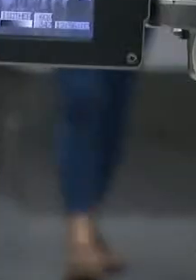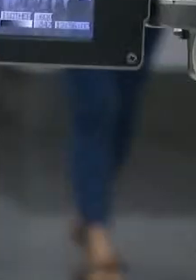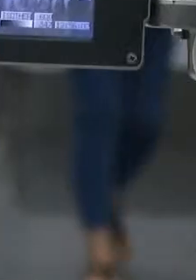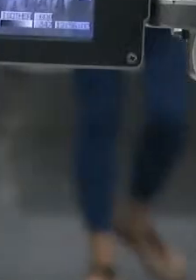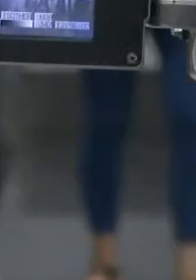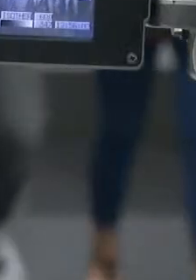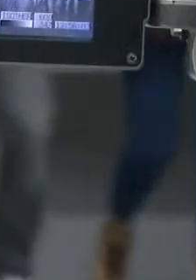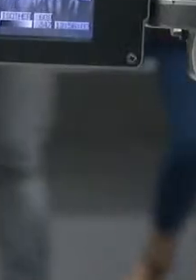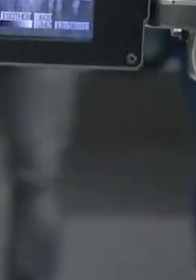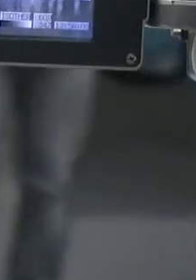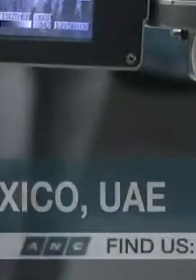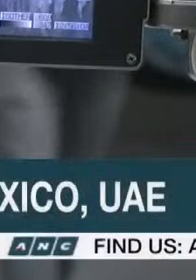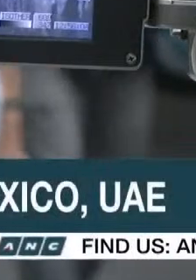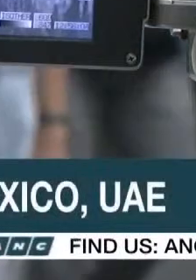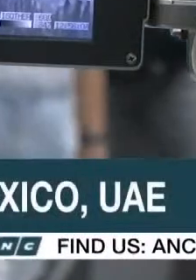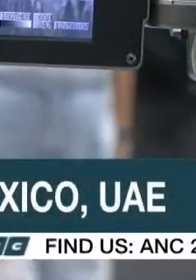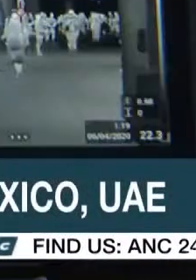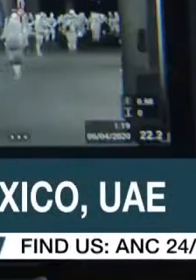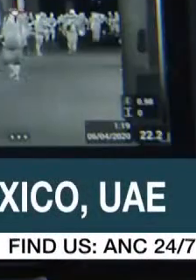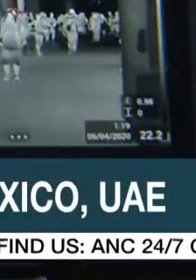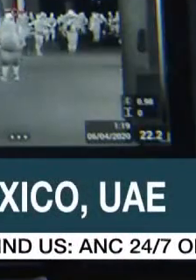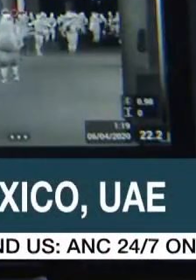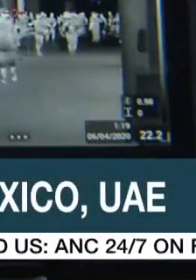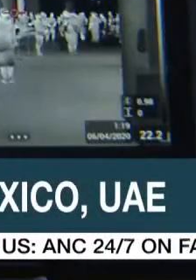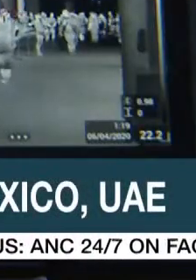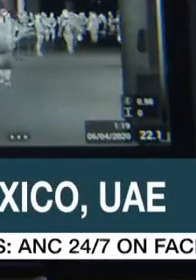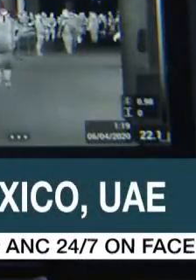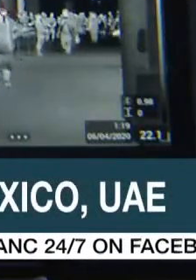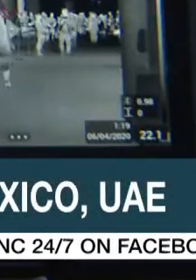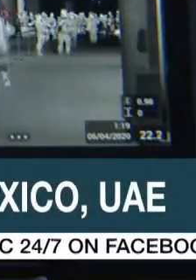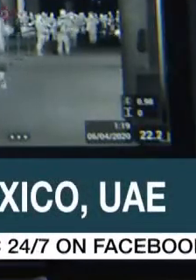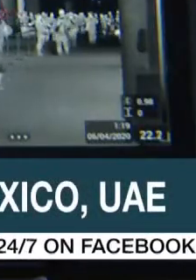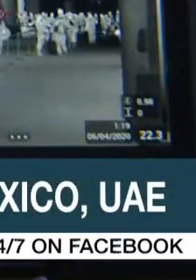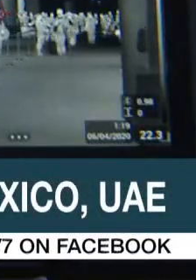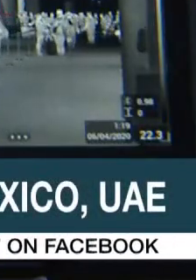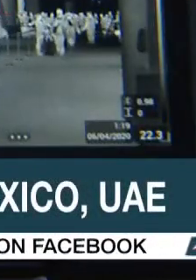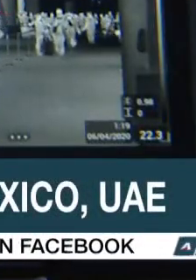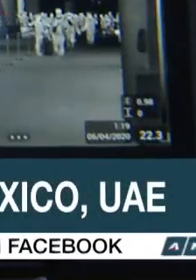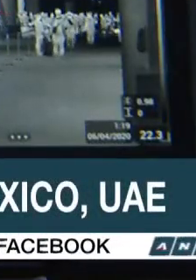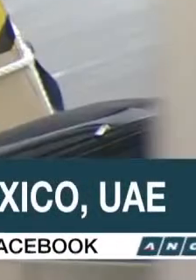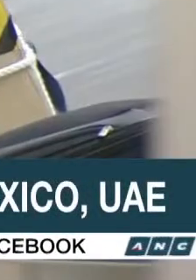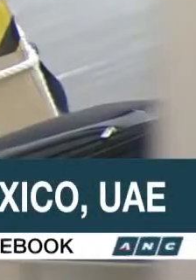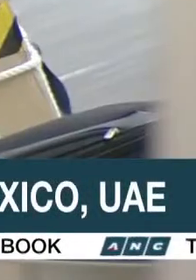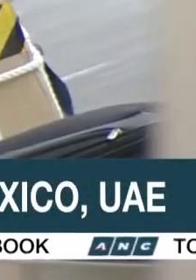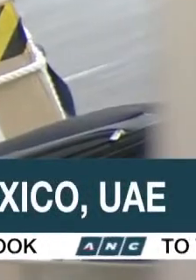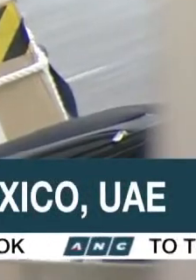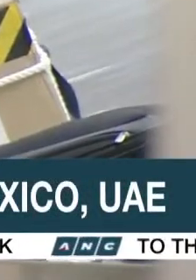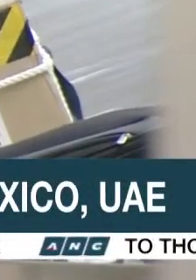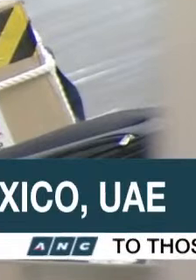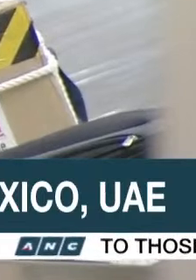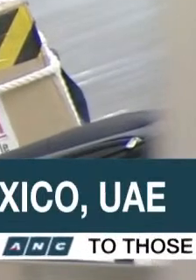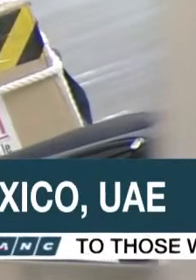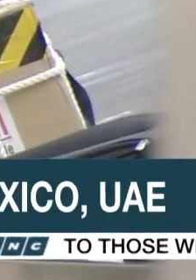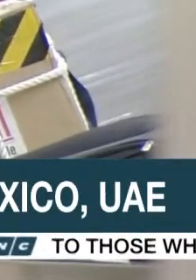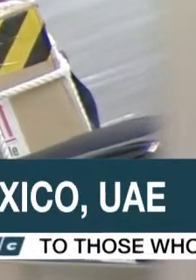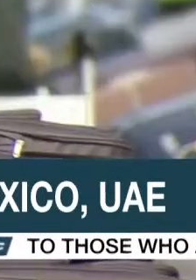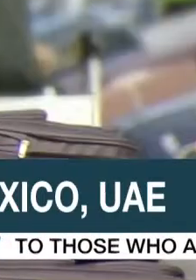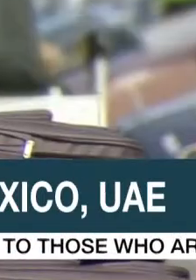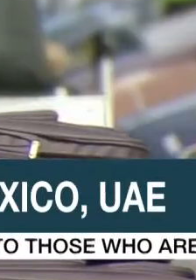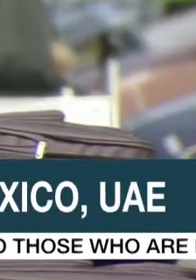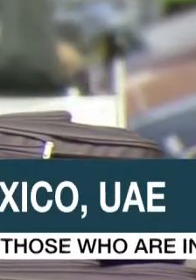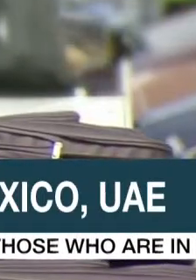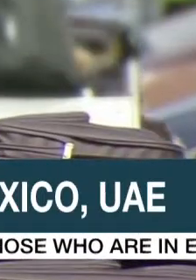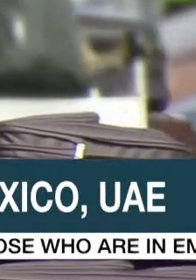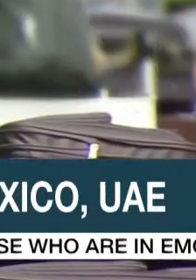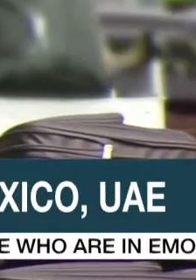a level 3. The CDC placed the Philippines on its highest travel alert at level 4 last month amid an